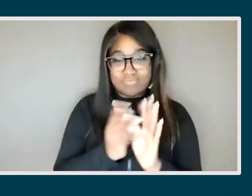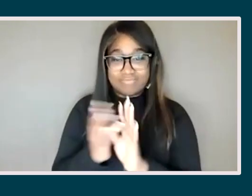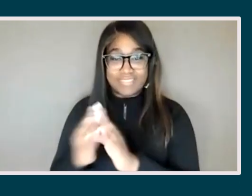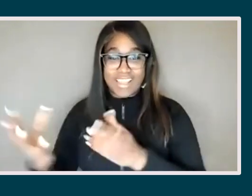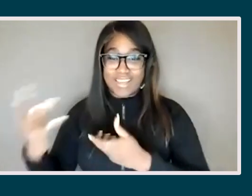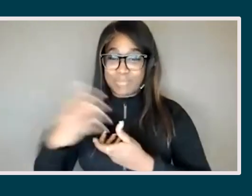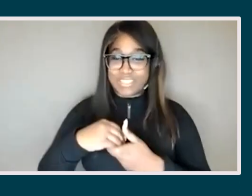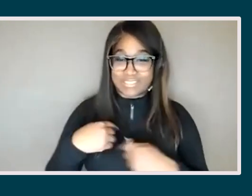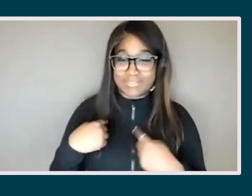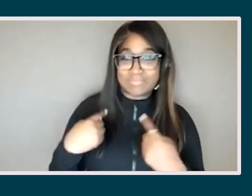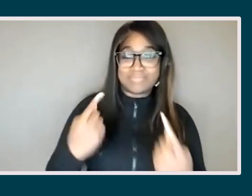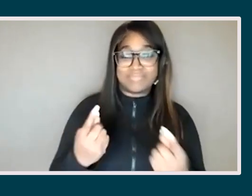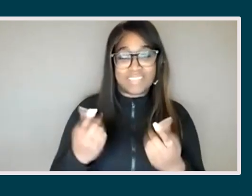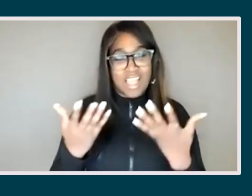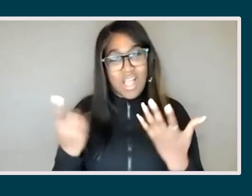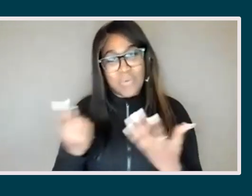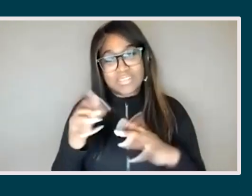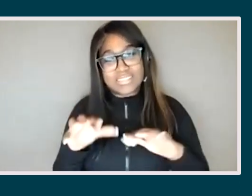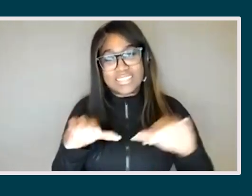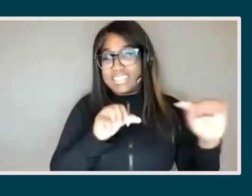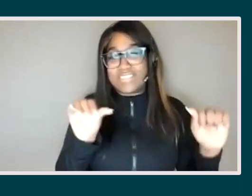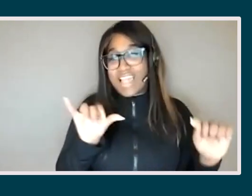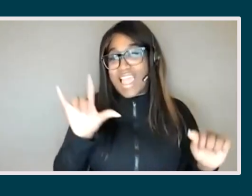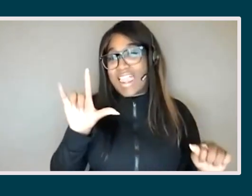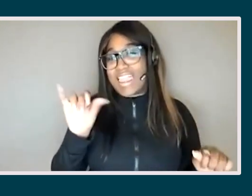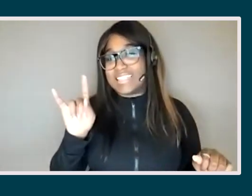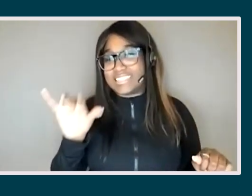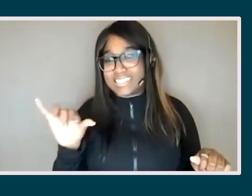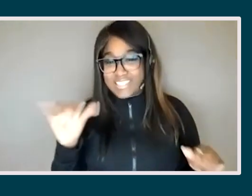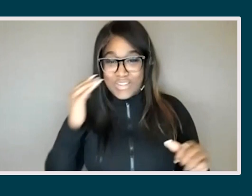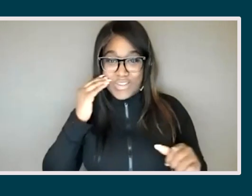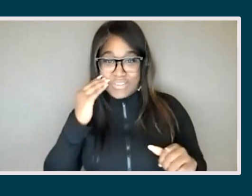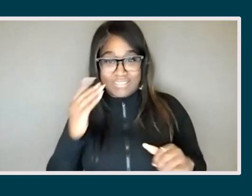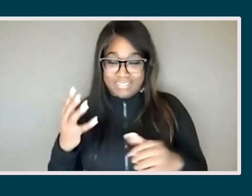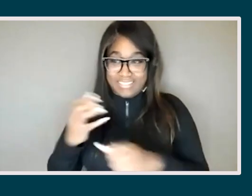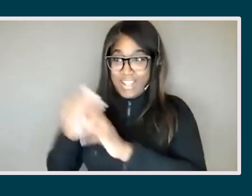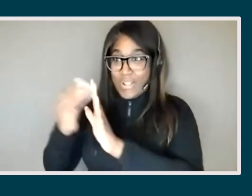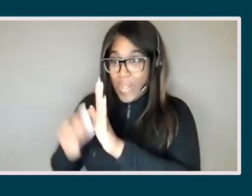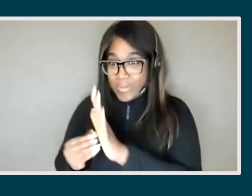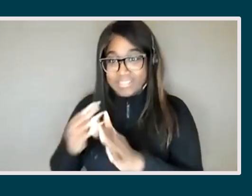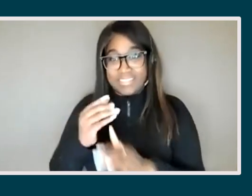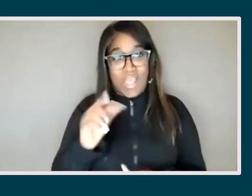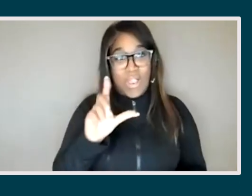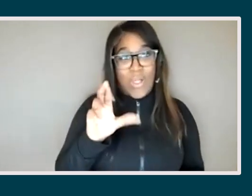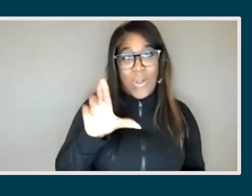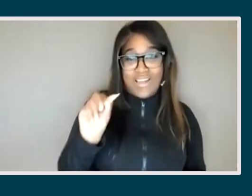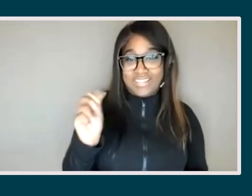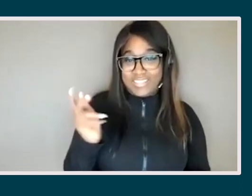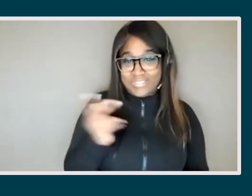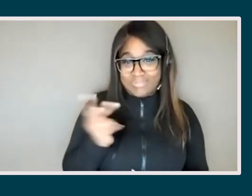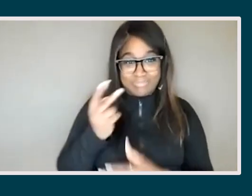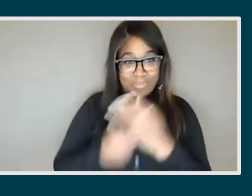participated in, I walk away with, as Lindsey knows, she gets notes. Now Laura gets the notes. Laura and Lindsey get the notes now. you